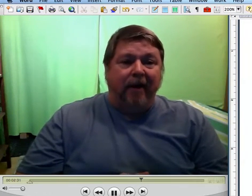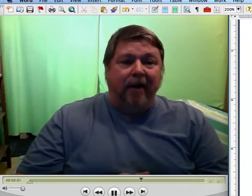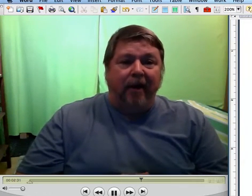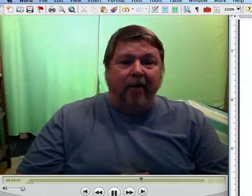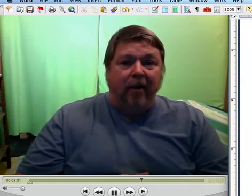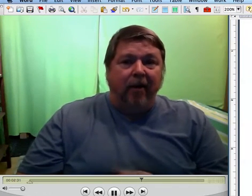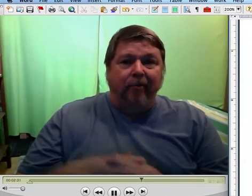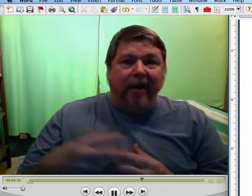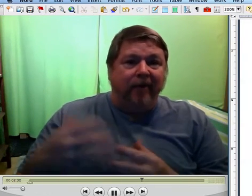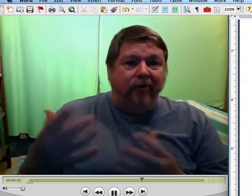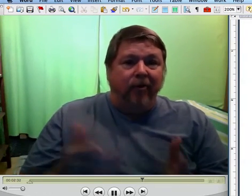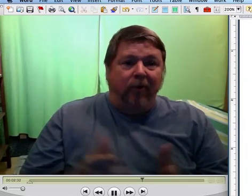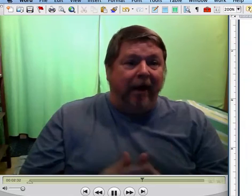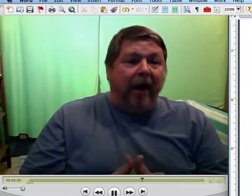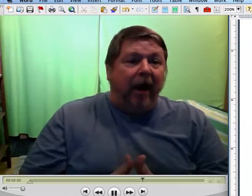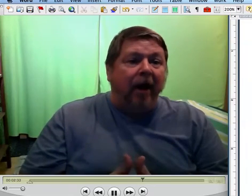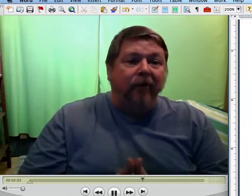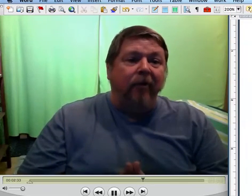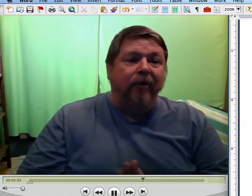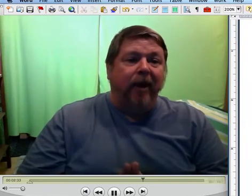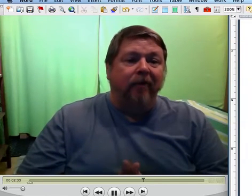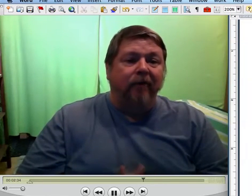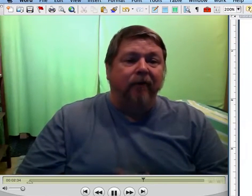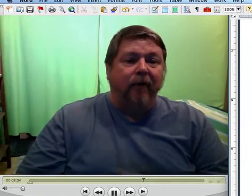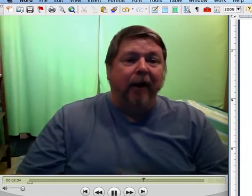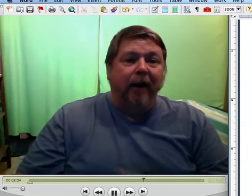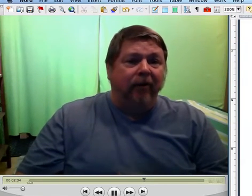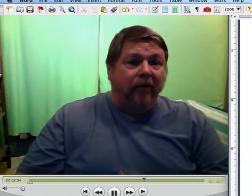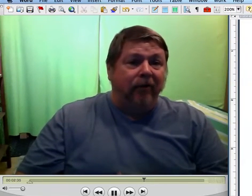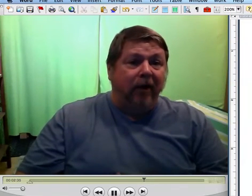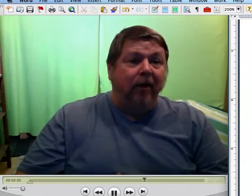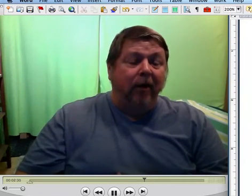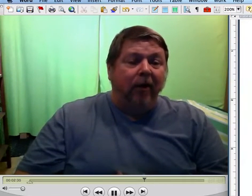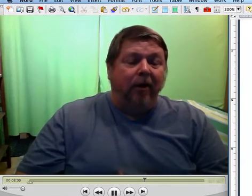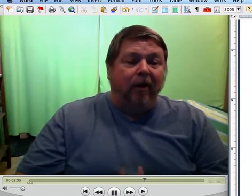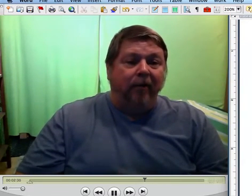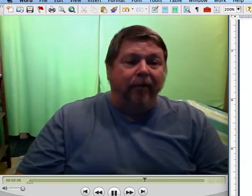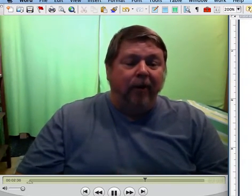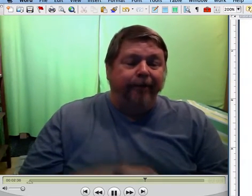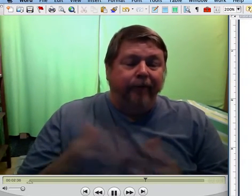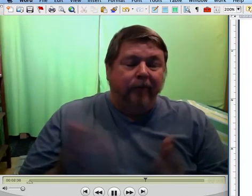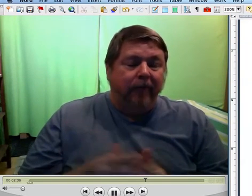is the best tool in a lot of circumstances for interesting